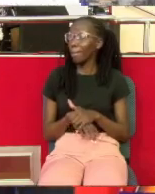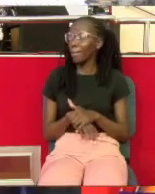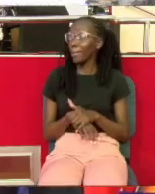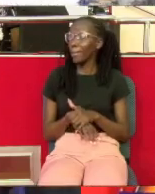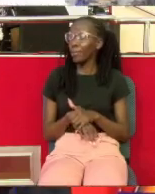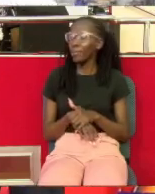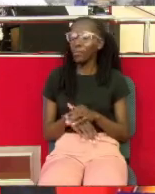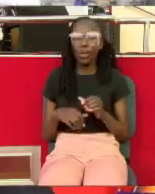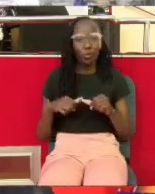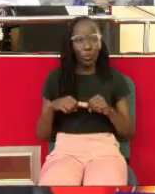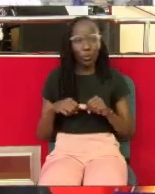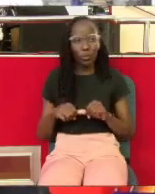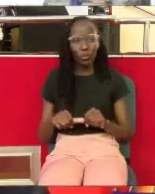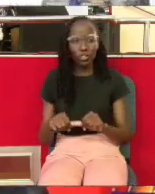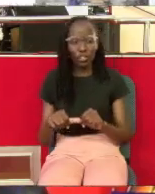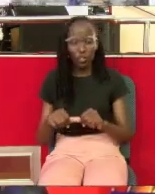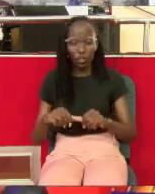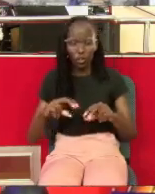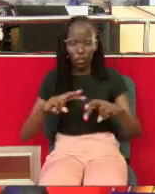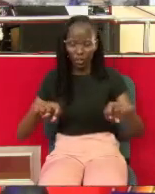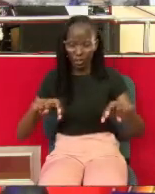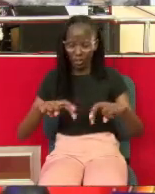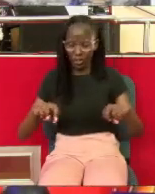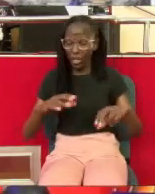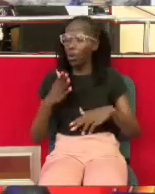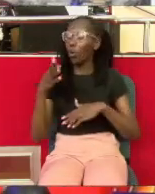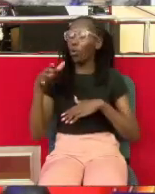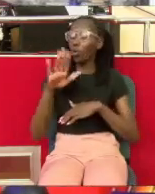We keep identifying God's graces.